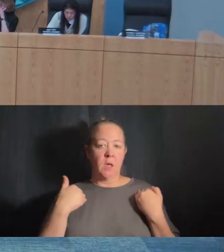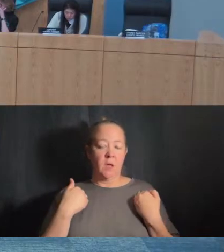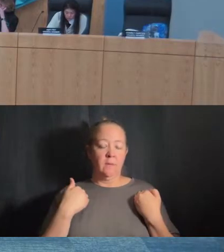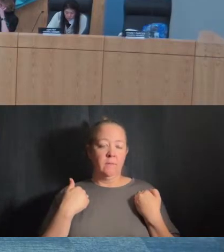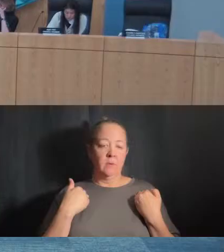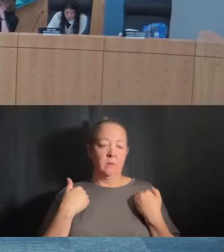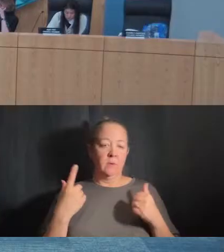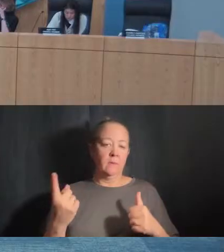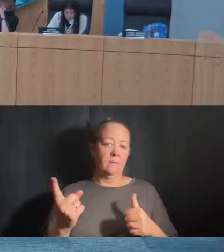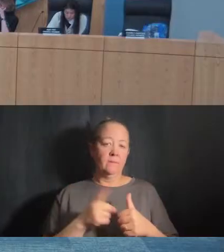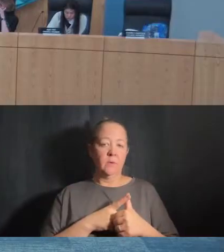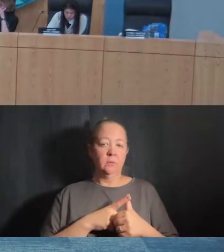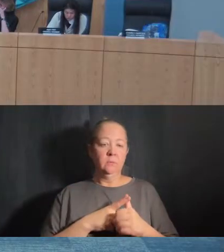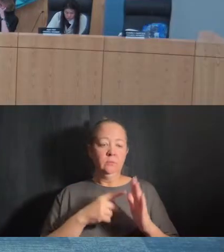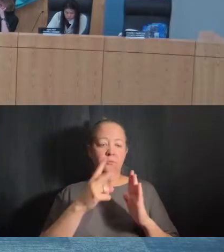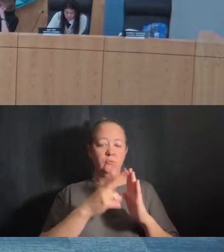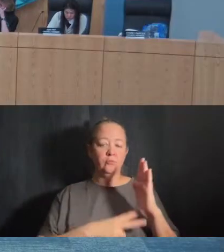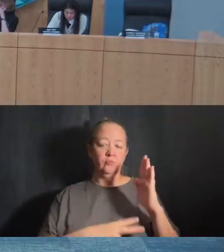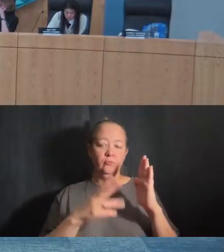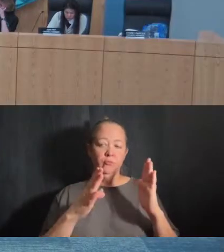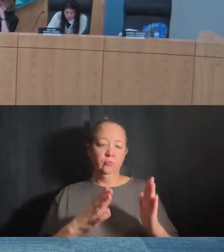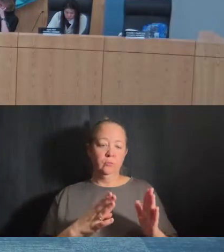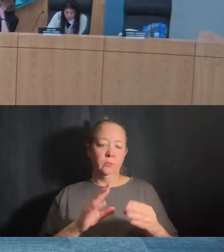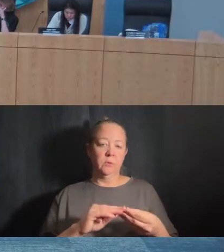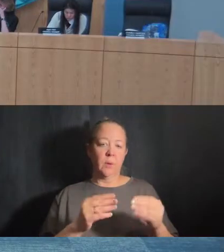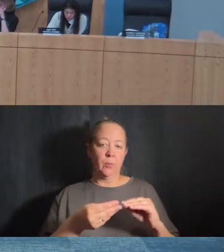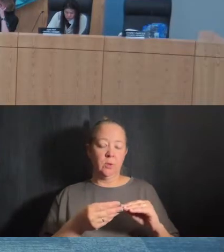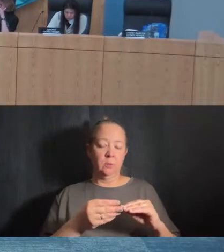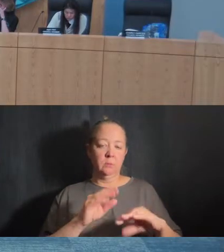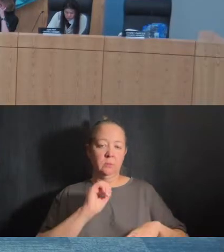first reader on a set number.